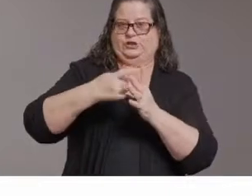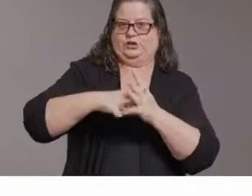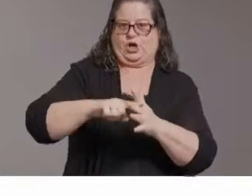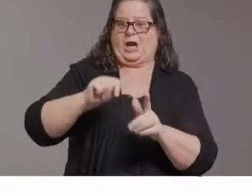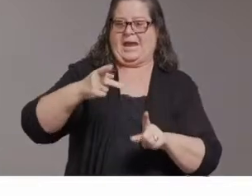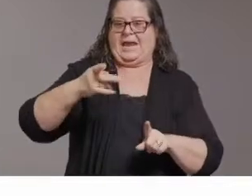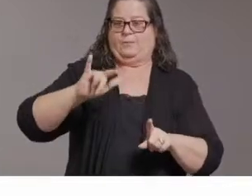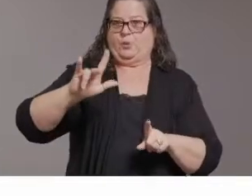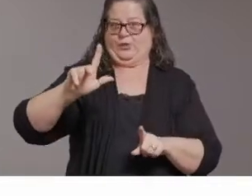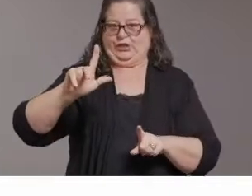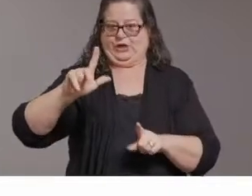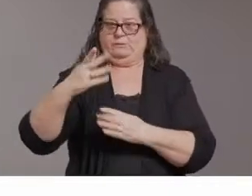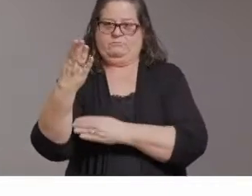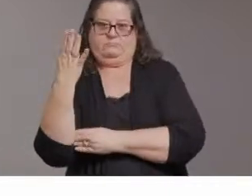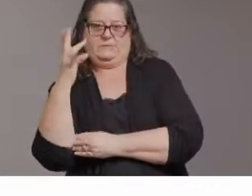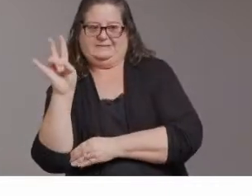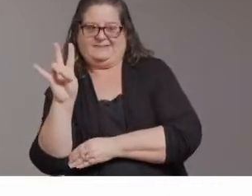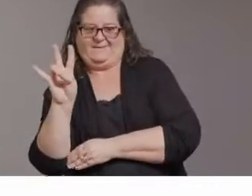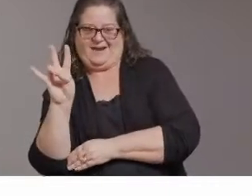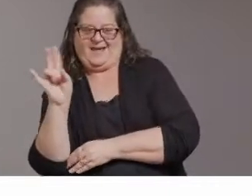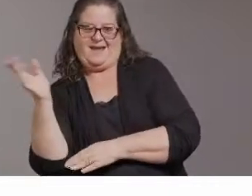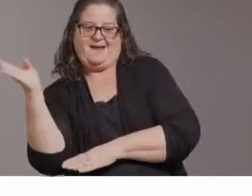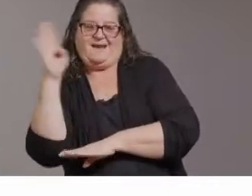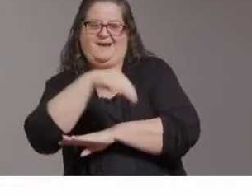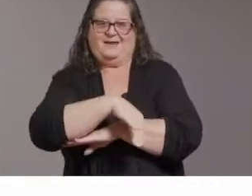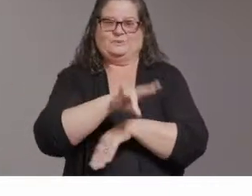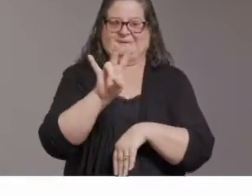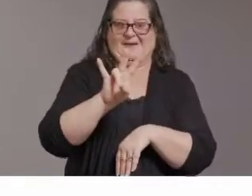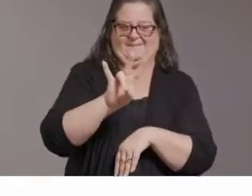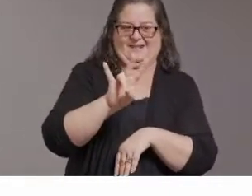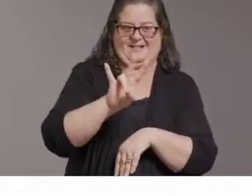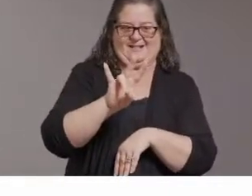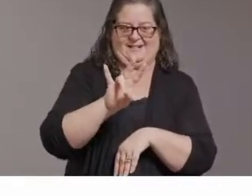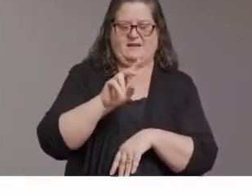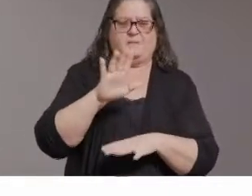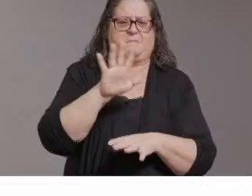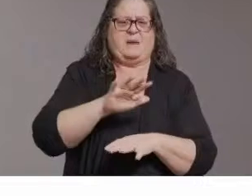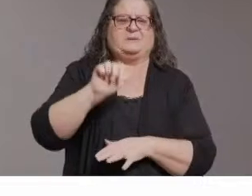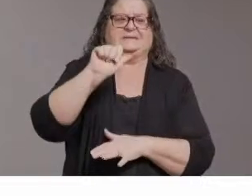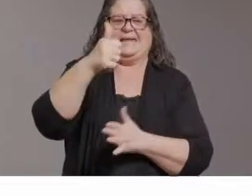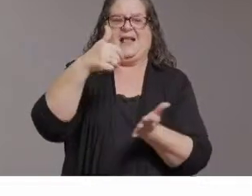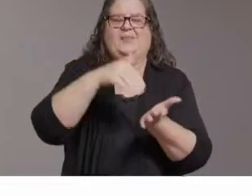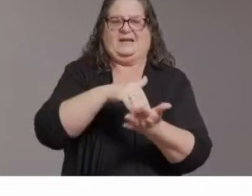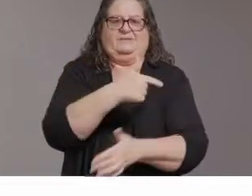7 p.m. and offer up to 10,000 appointments per day initially, but